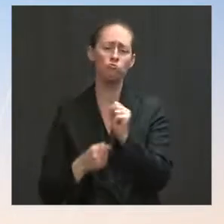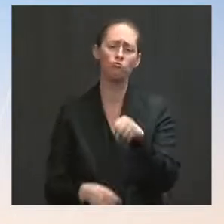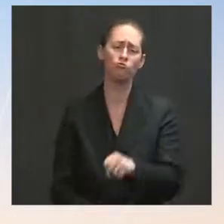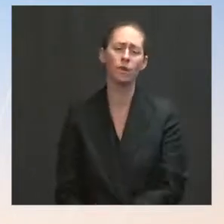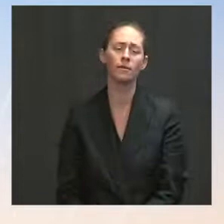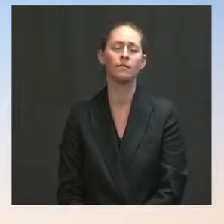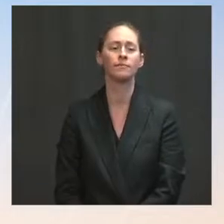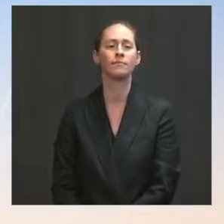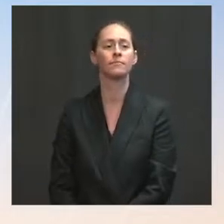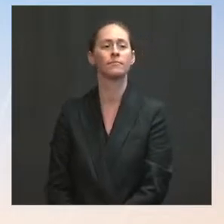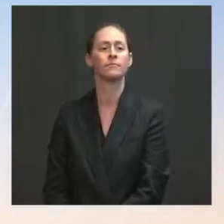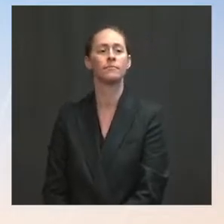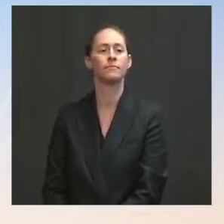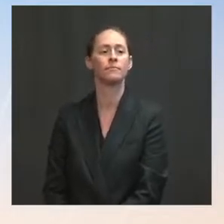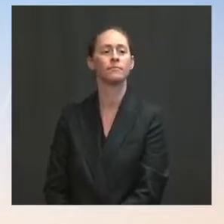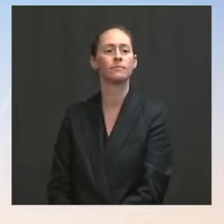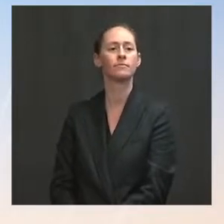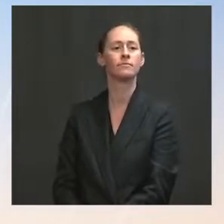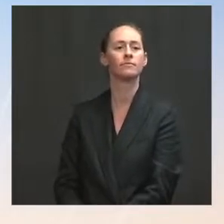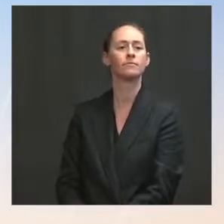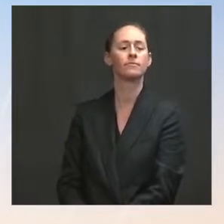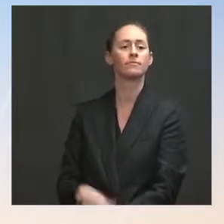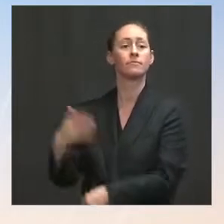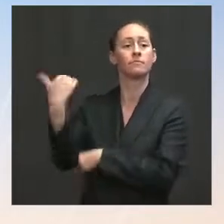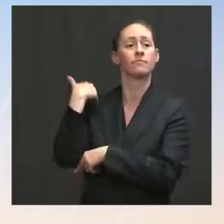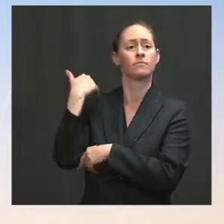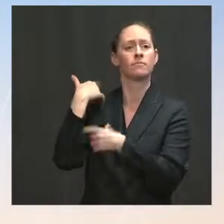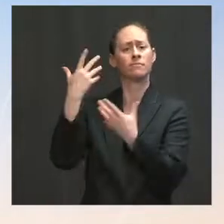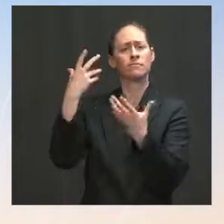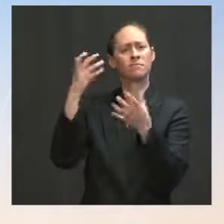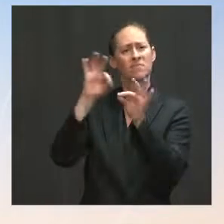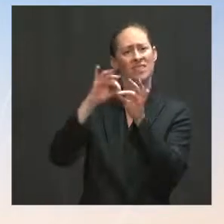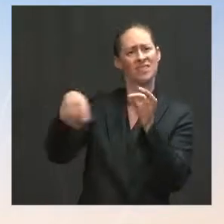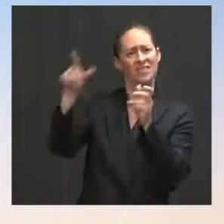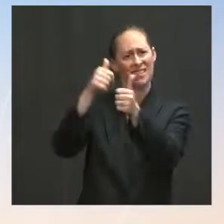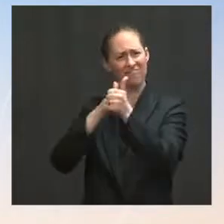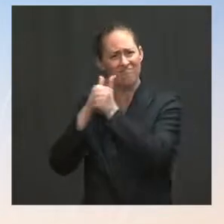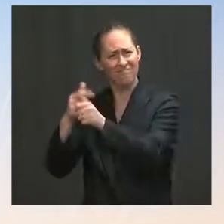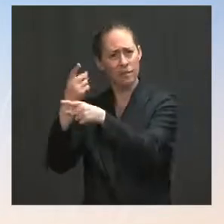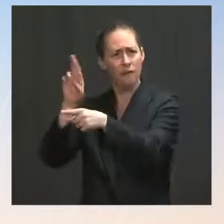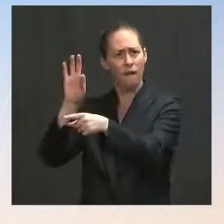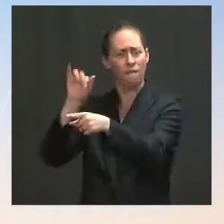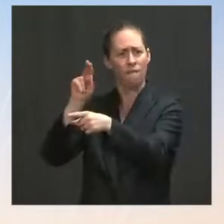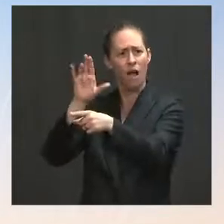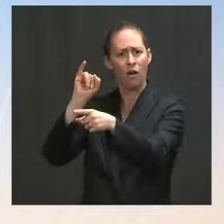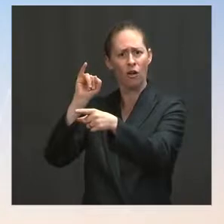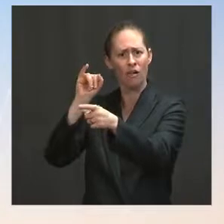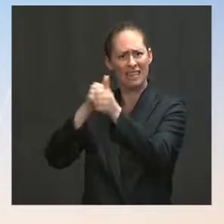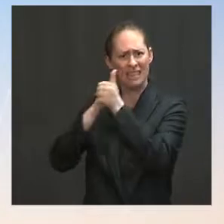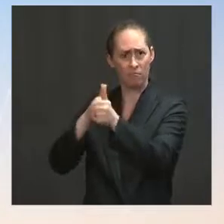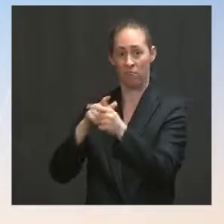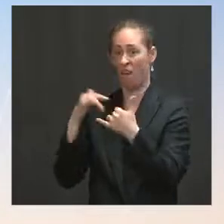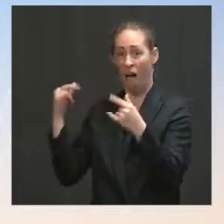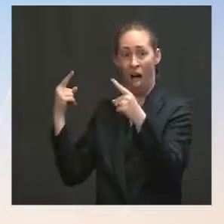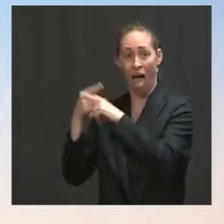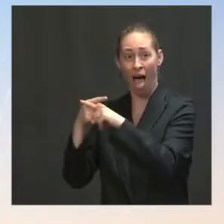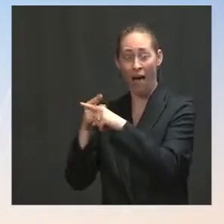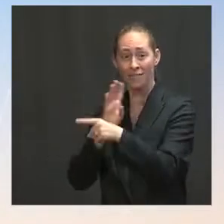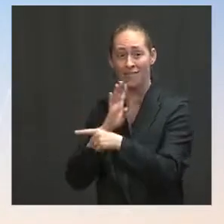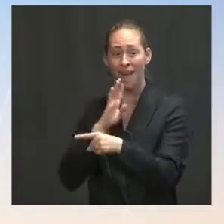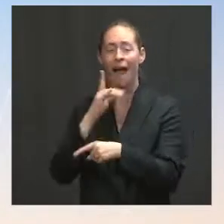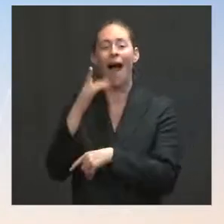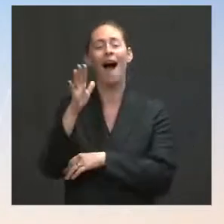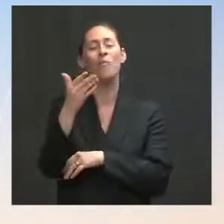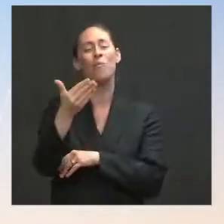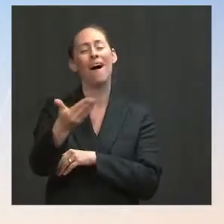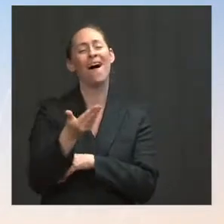this: listen to Dr. Fauci. Is he now saying don't listen to Dr. Fauci? He doesn't agree? Welcome back. I would